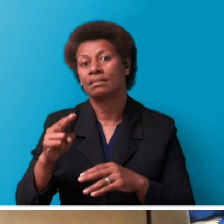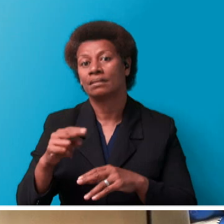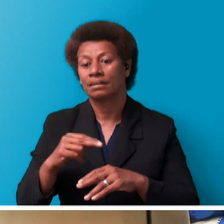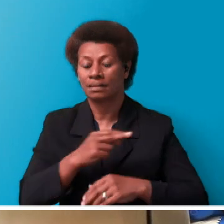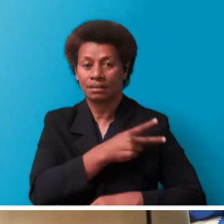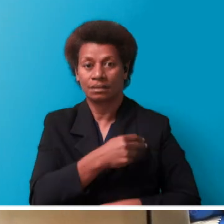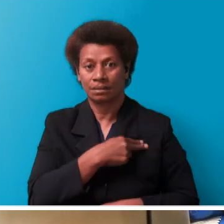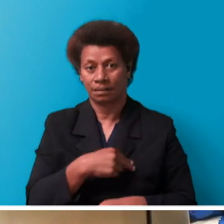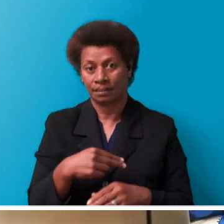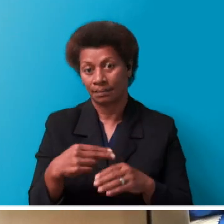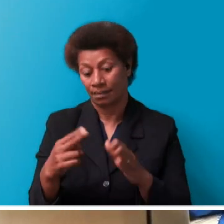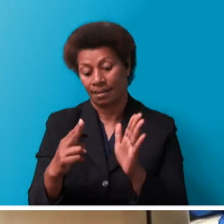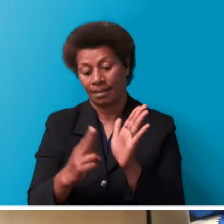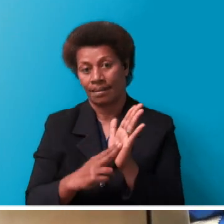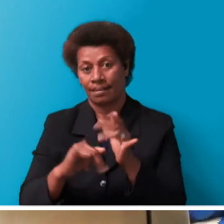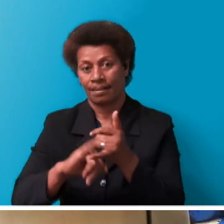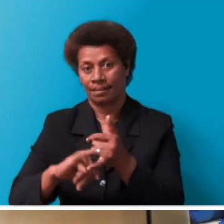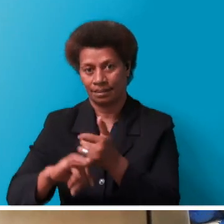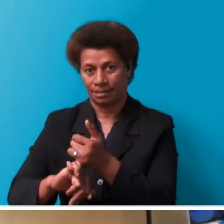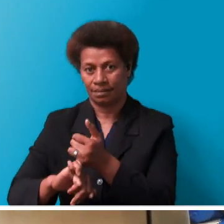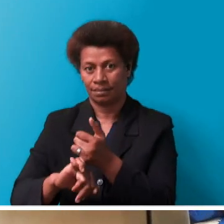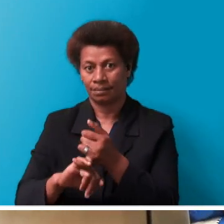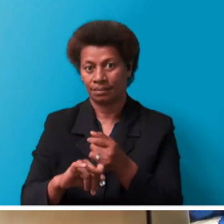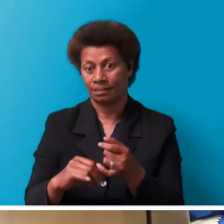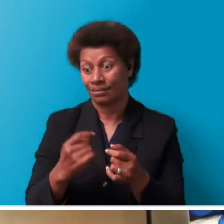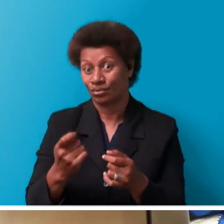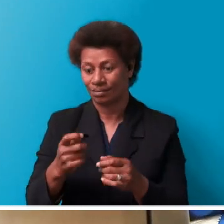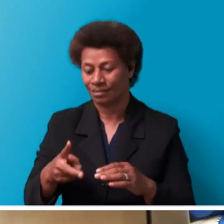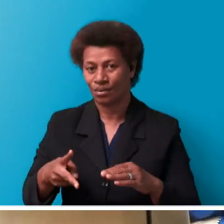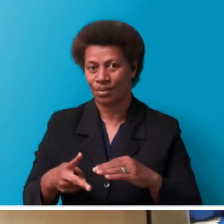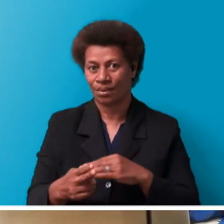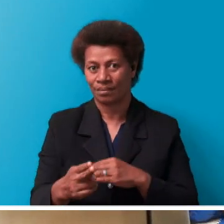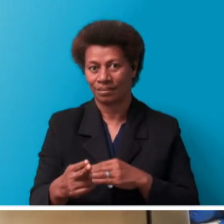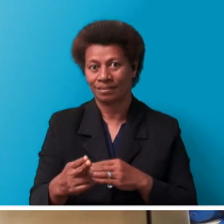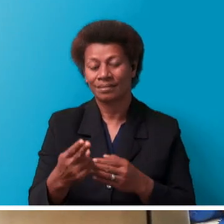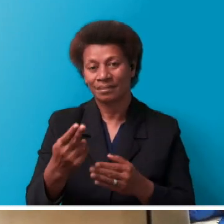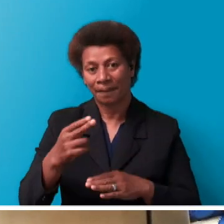which the Honourable Prime Minister will soon launch following Cabinet's endorsement.